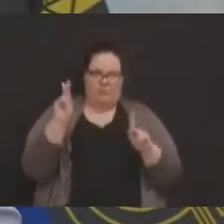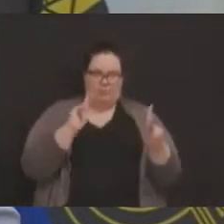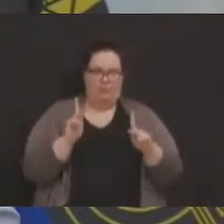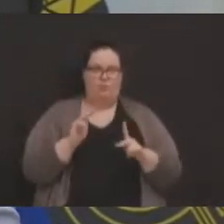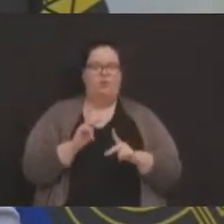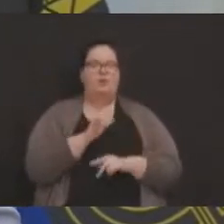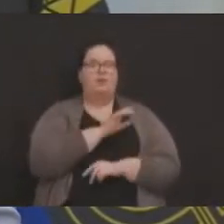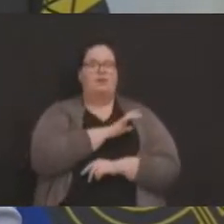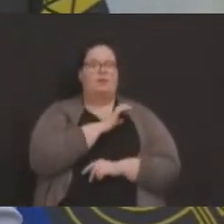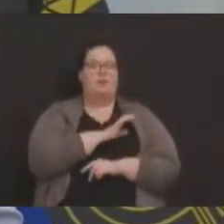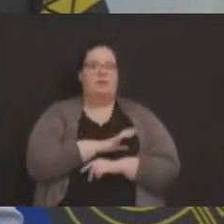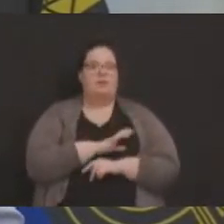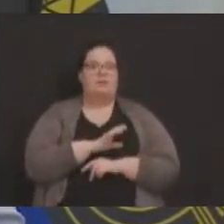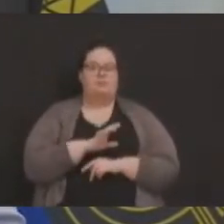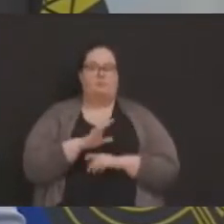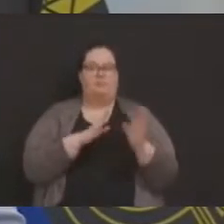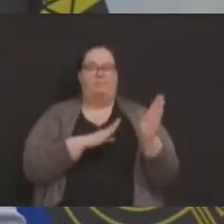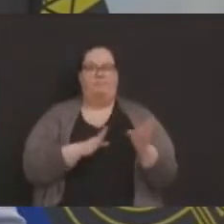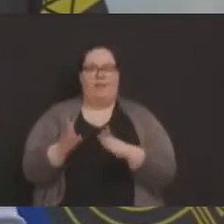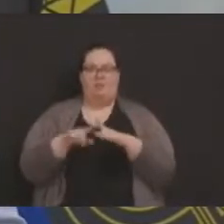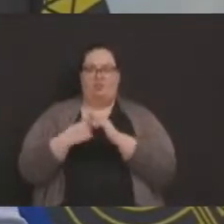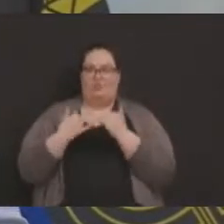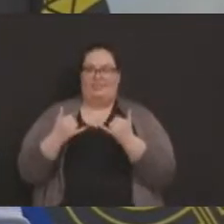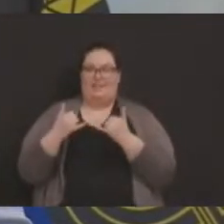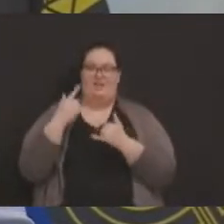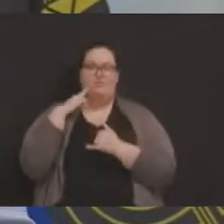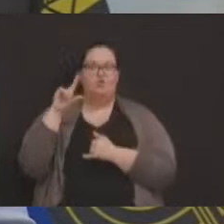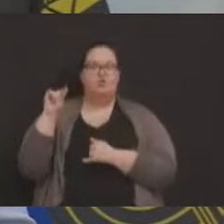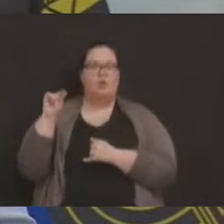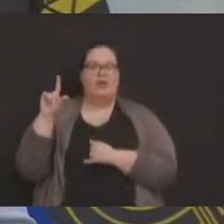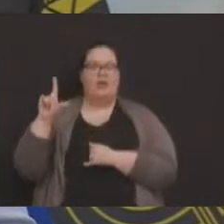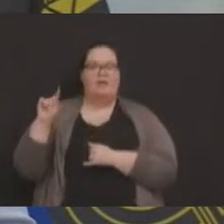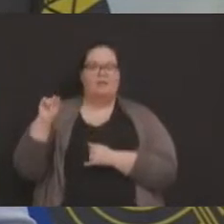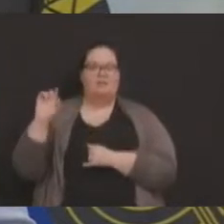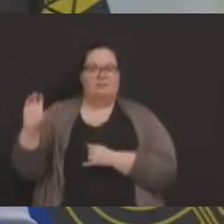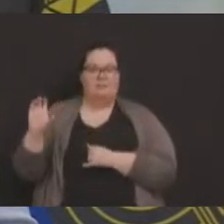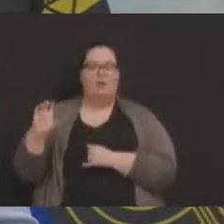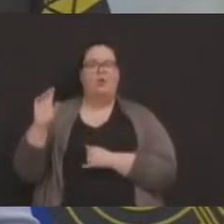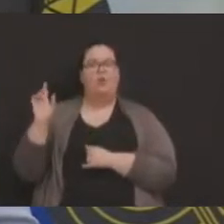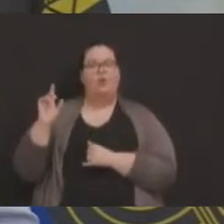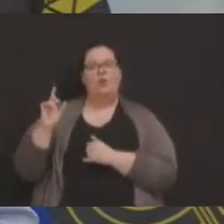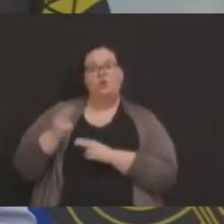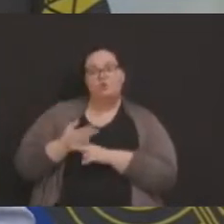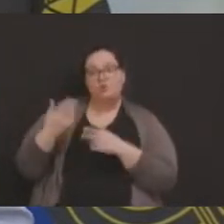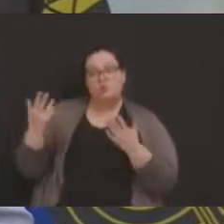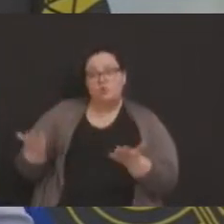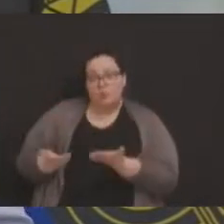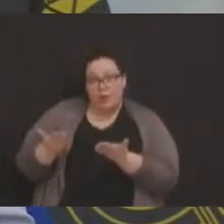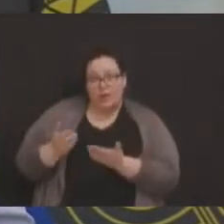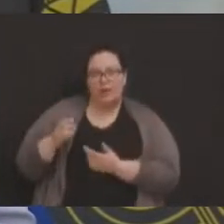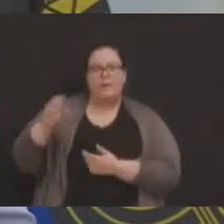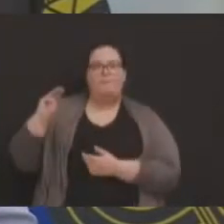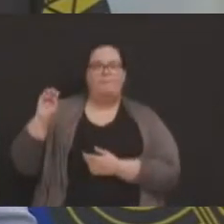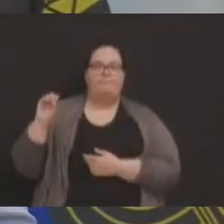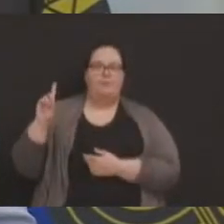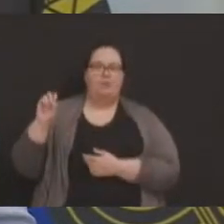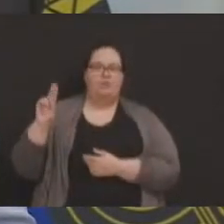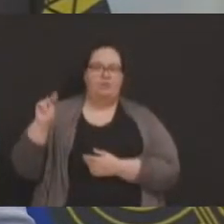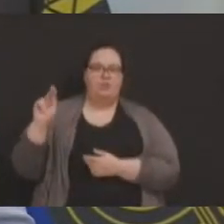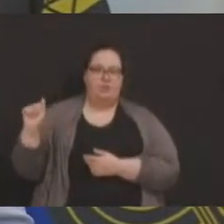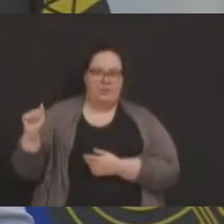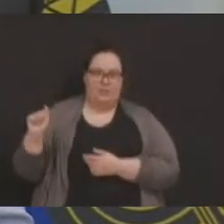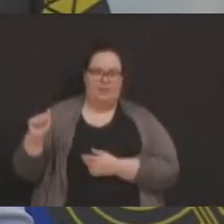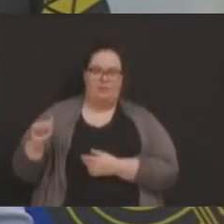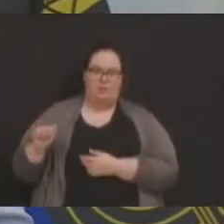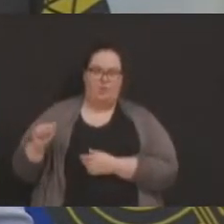first dose to more than 750 people, and that's going to be held in zone 1, 3, 5, 6, and 7. More than 1,600 healthcare workers